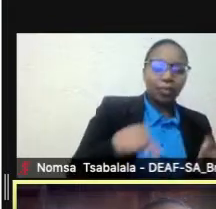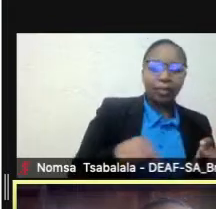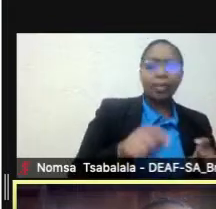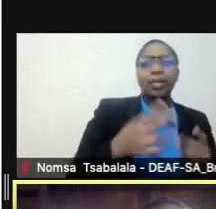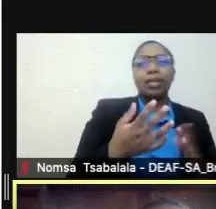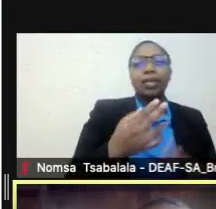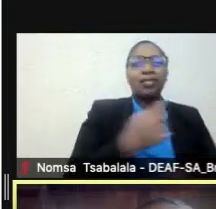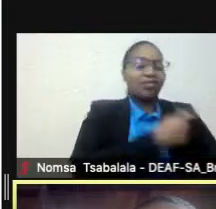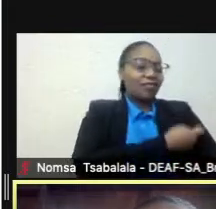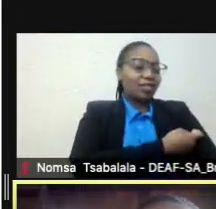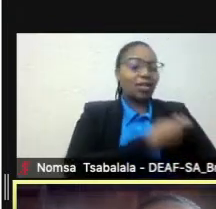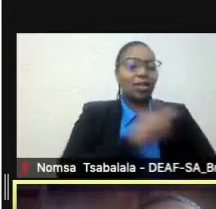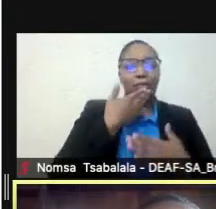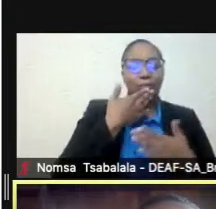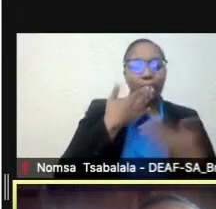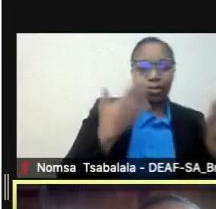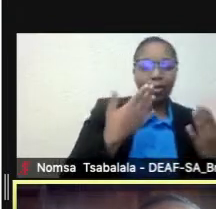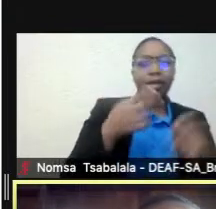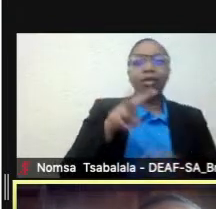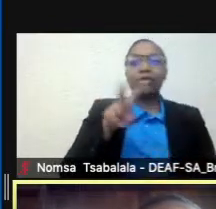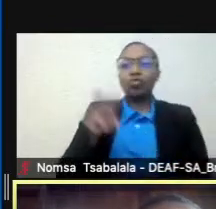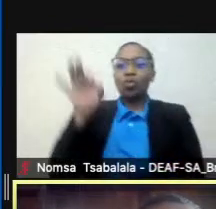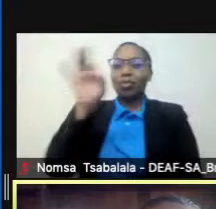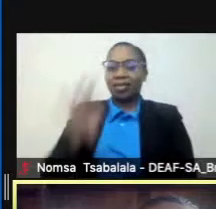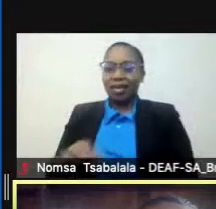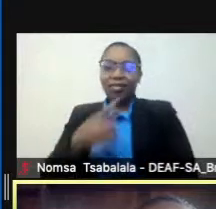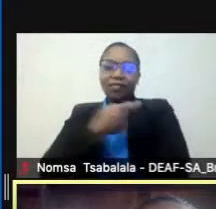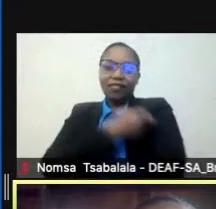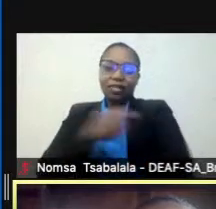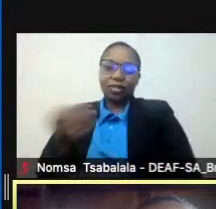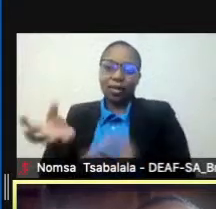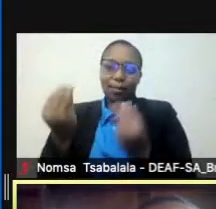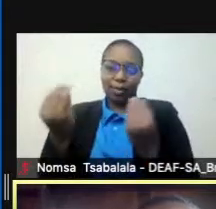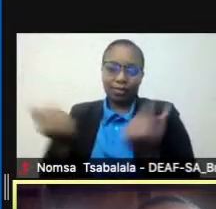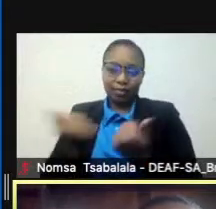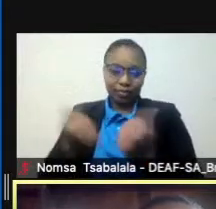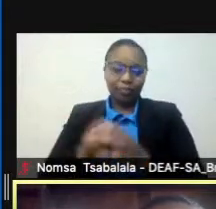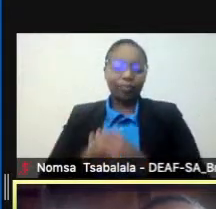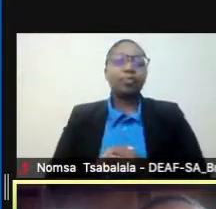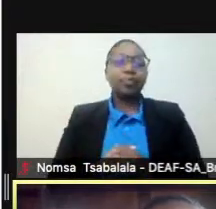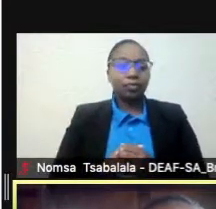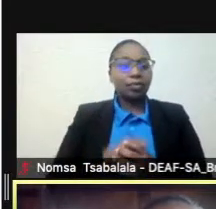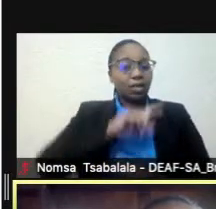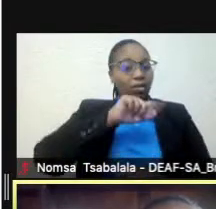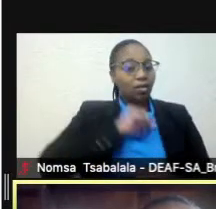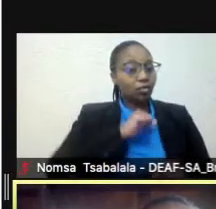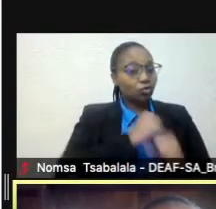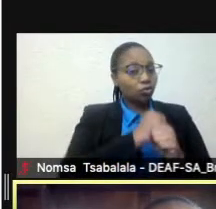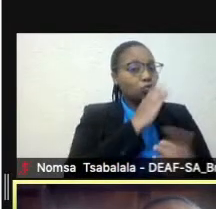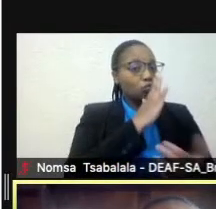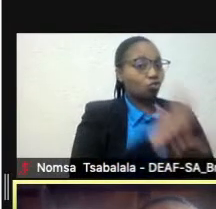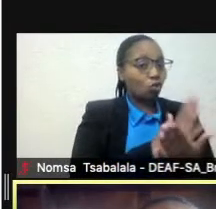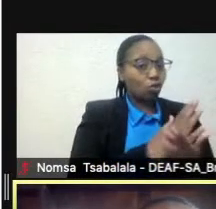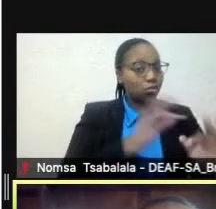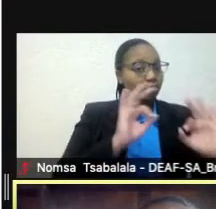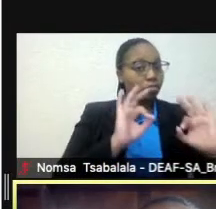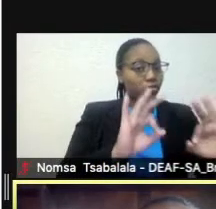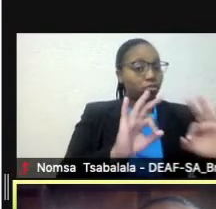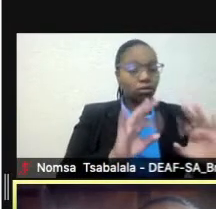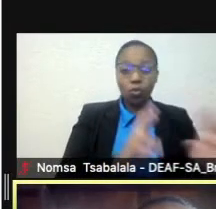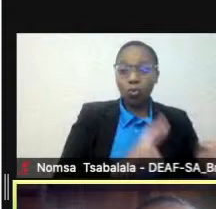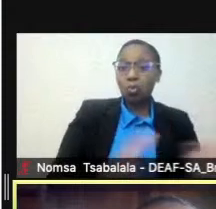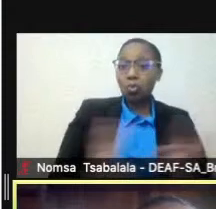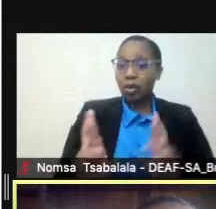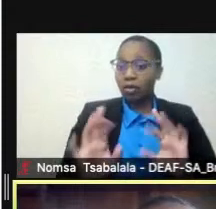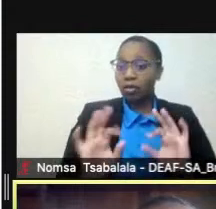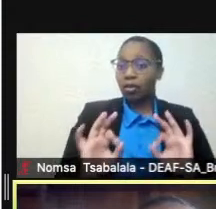2% are vaccinated. In order to ensure that we are adequately prepared for